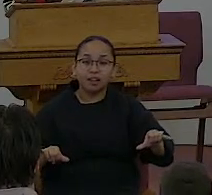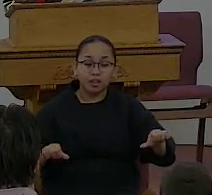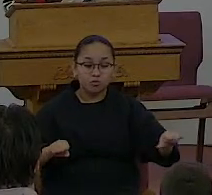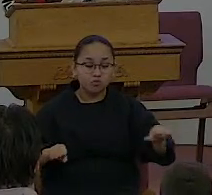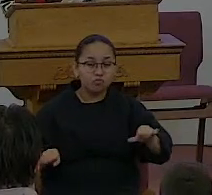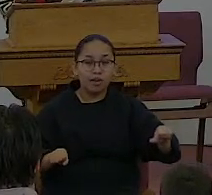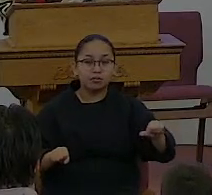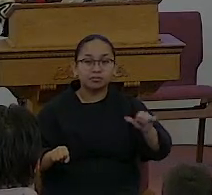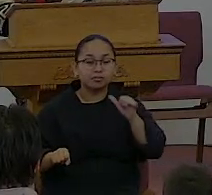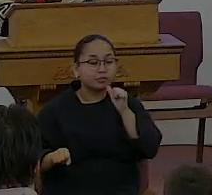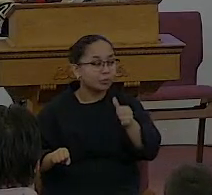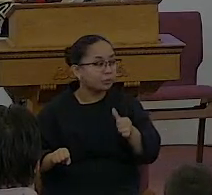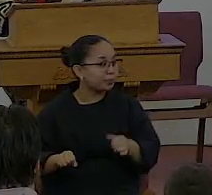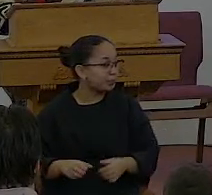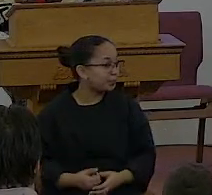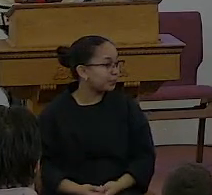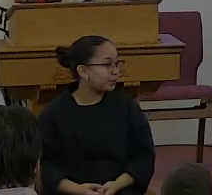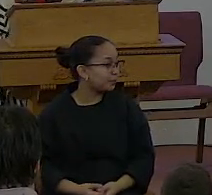quake.